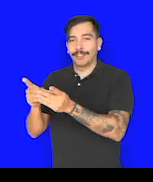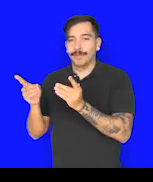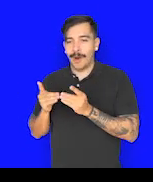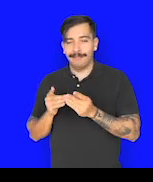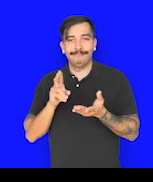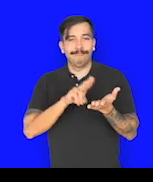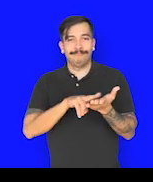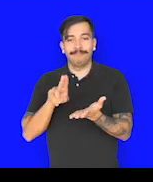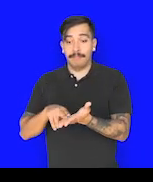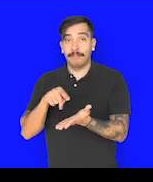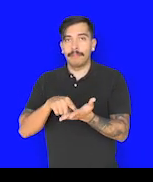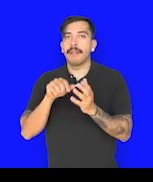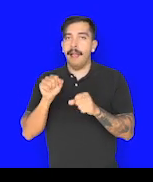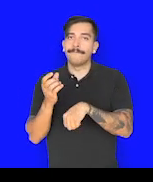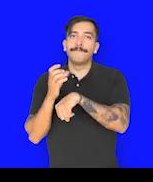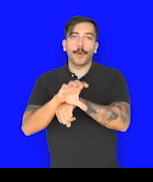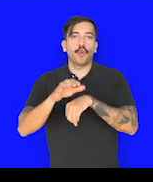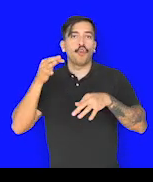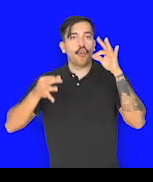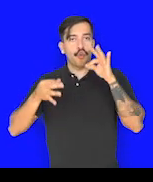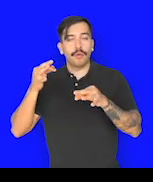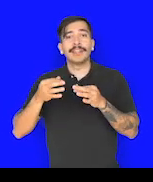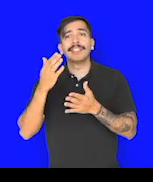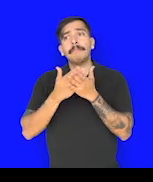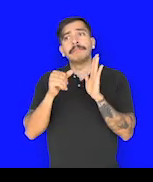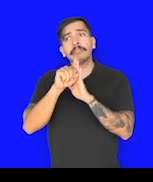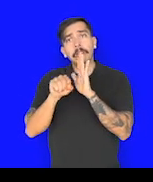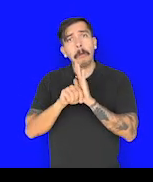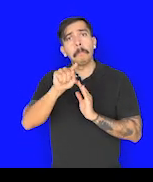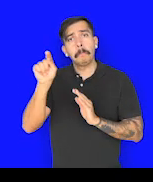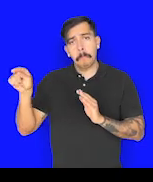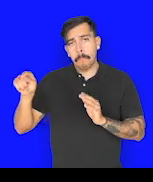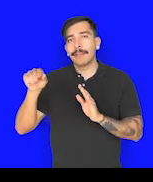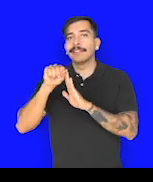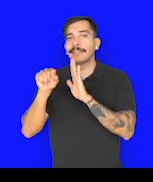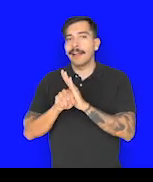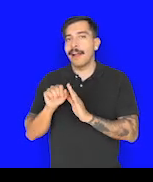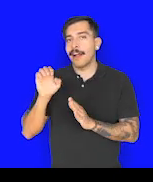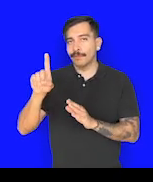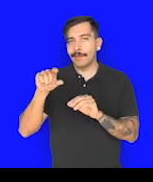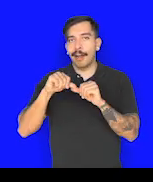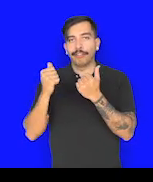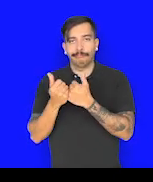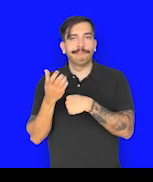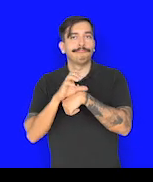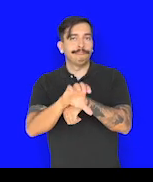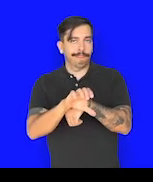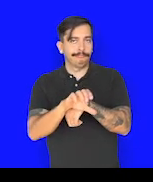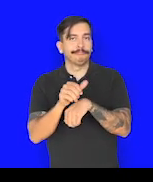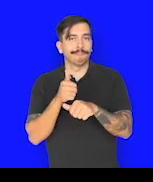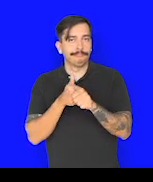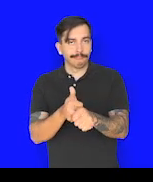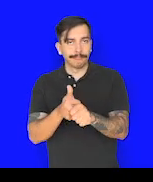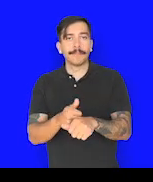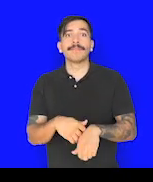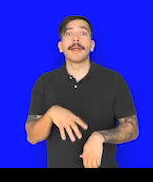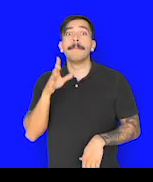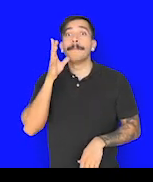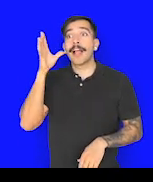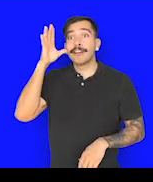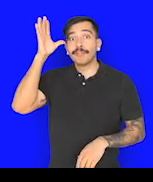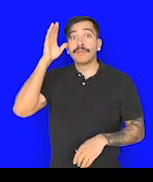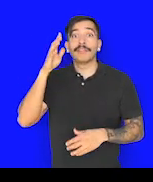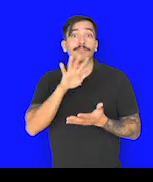be enforced in court and, in some states, by the state education agency. Parents or